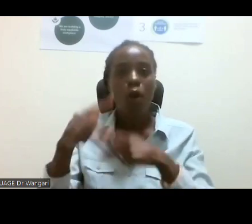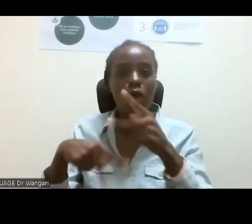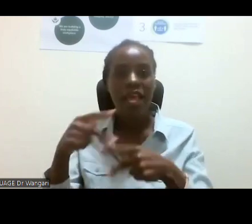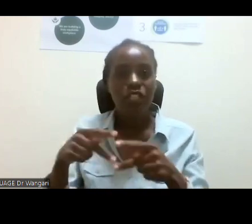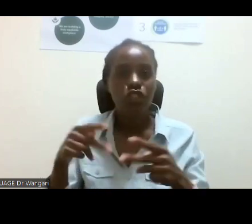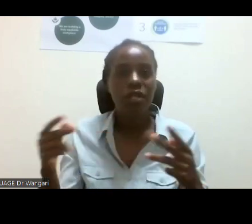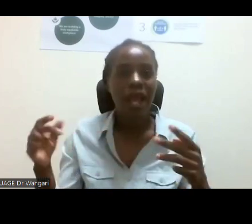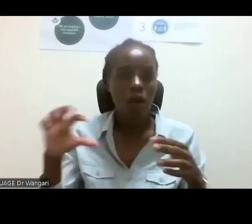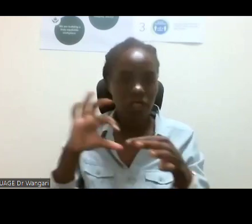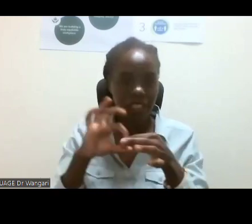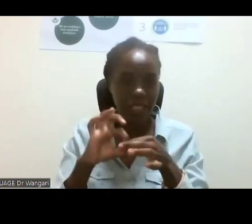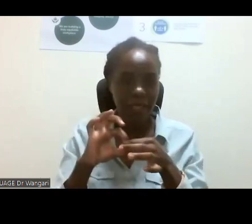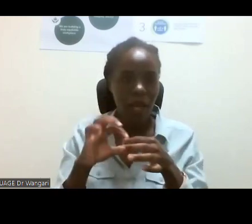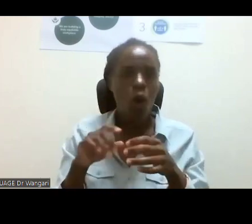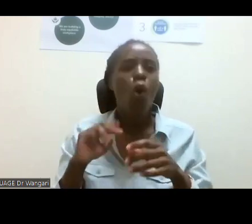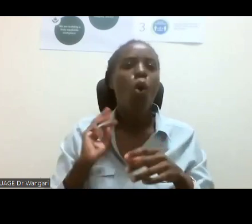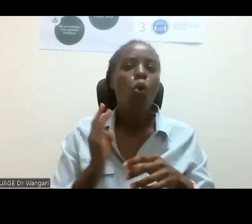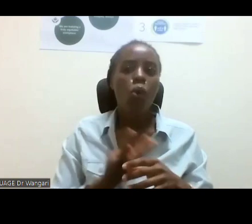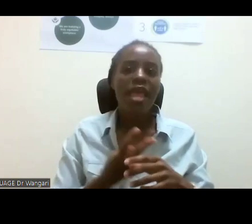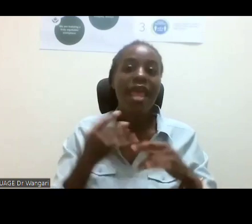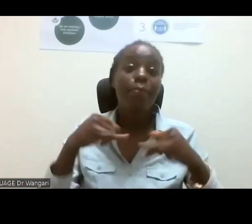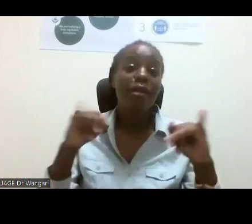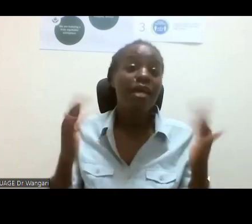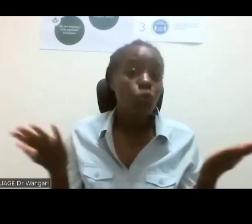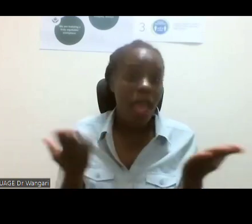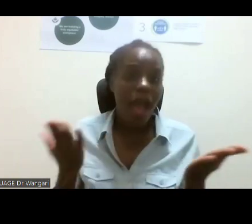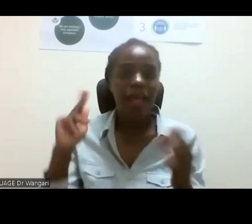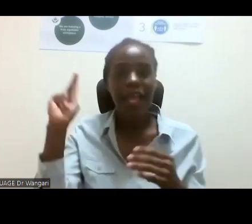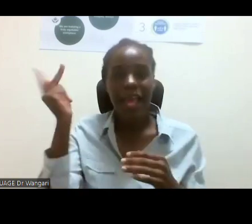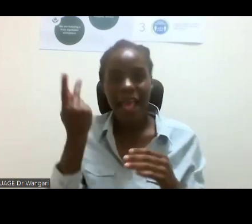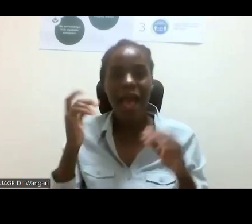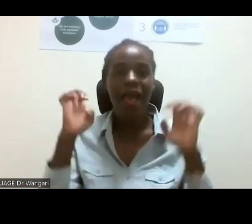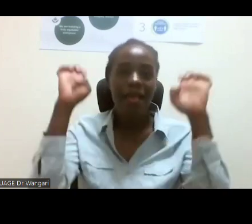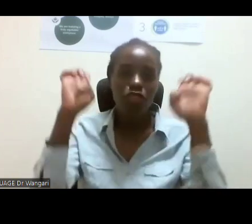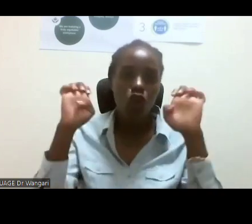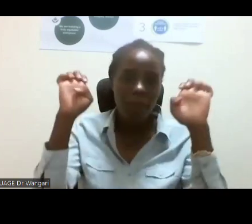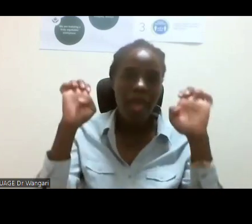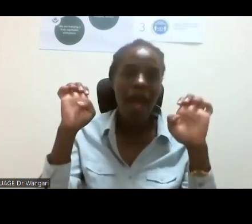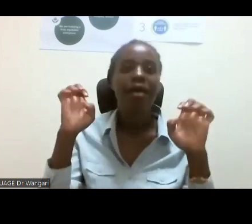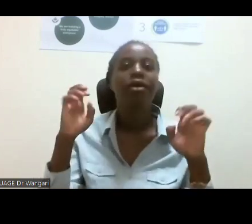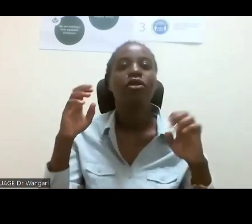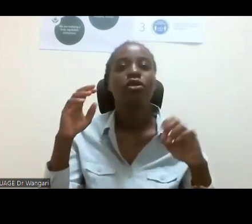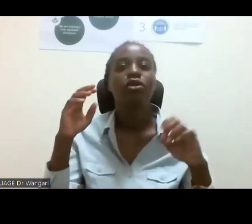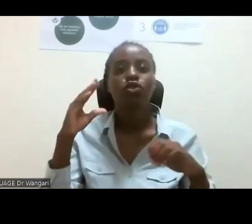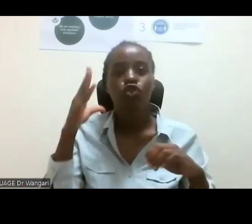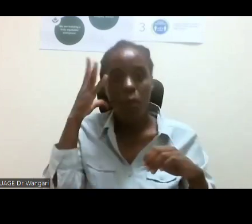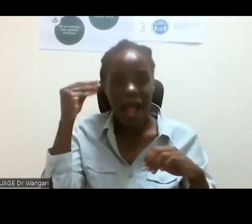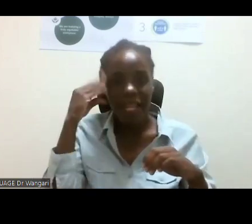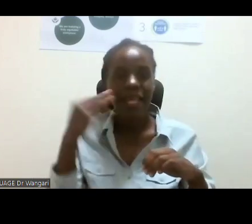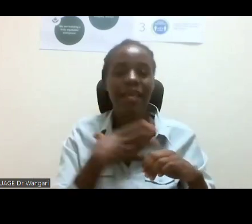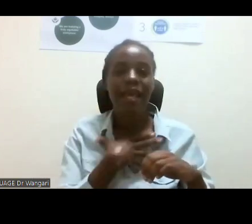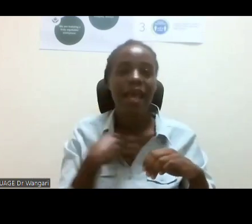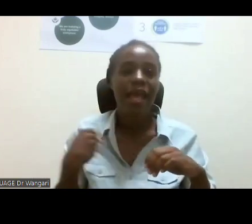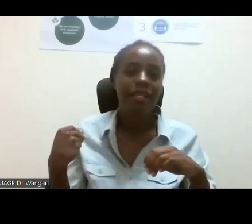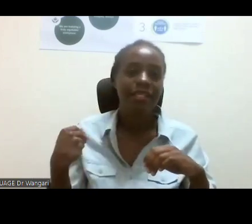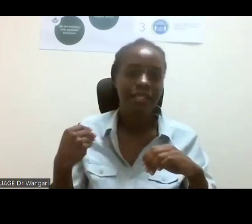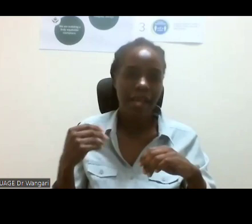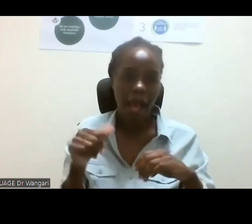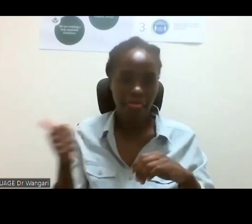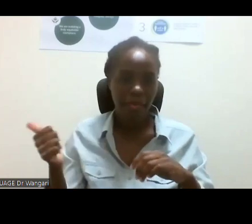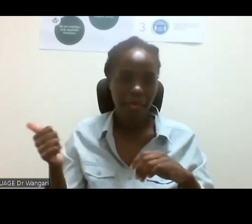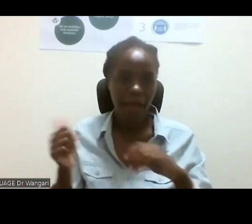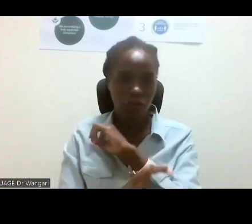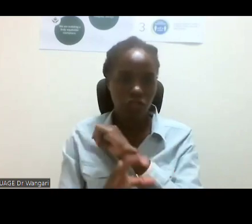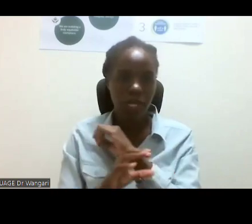TGG-ALM is being implemented in Kenya, Ethiopia, Somaliland, and Senegal, with a broader vision of a world where girls and